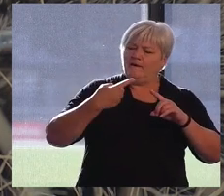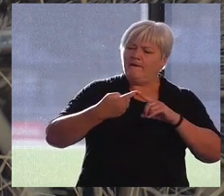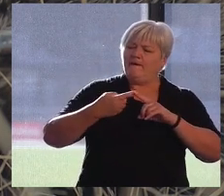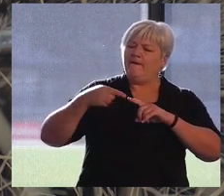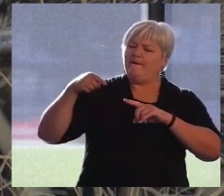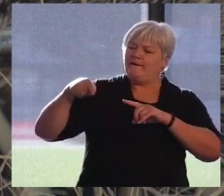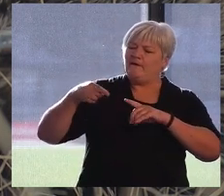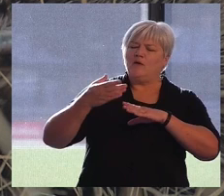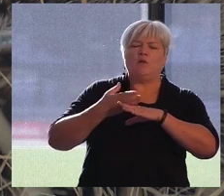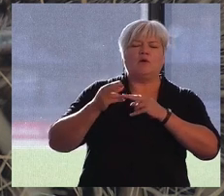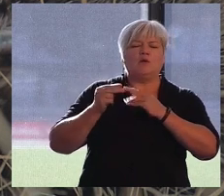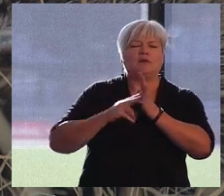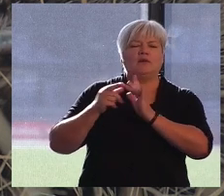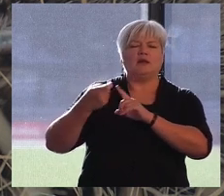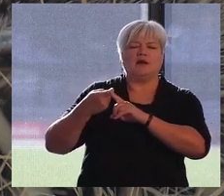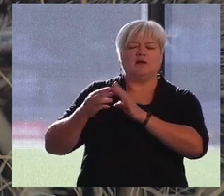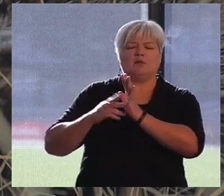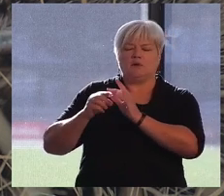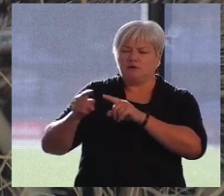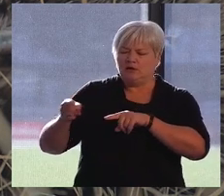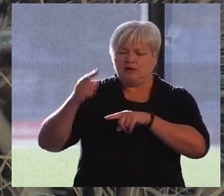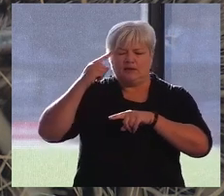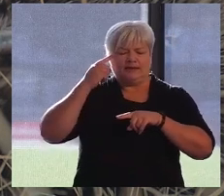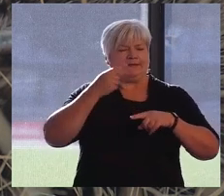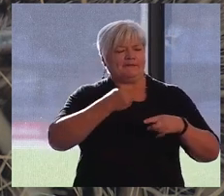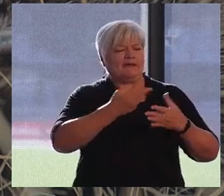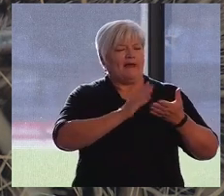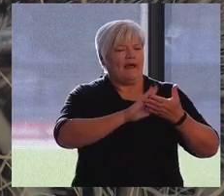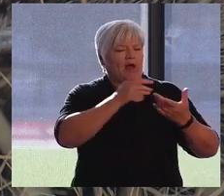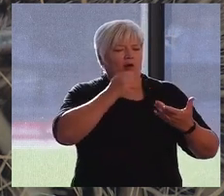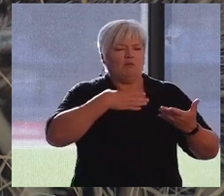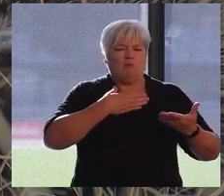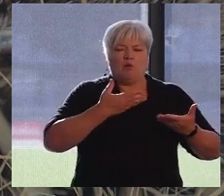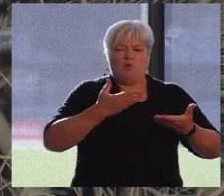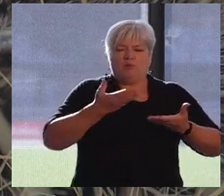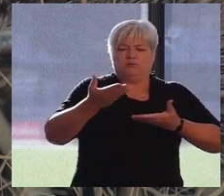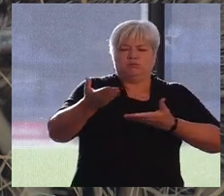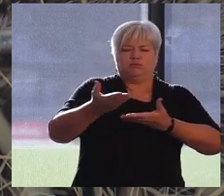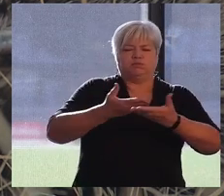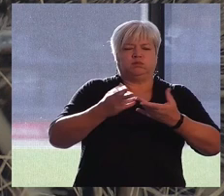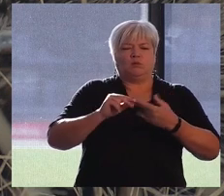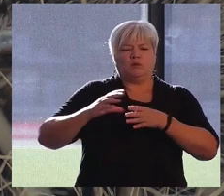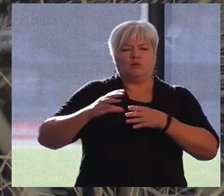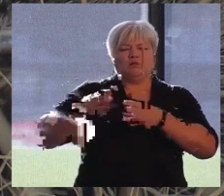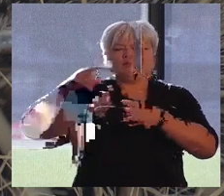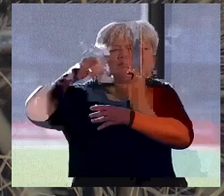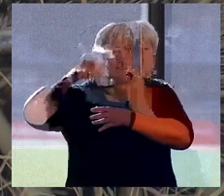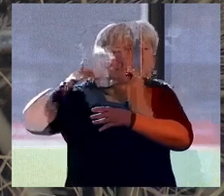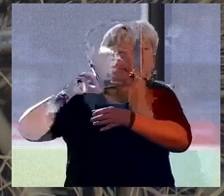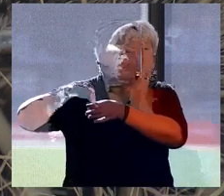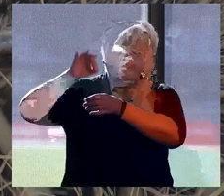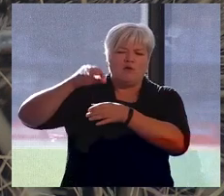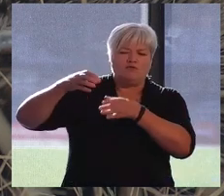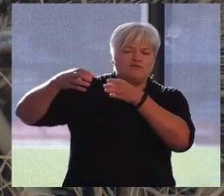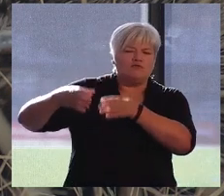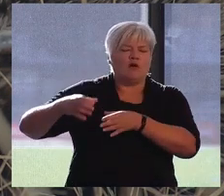and thinking, well, how can we engage better with Conservative community leaders, Conservative voters and Conservative members of Parliament, particularly in the Liberal and